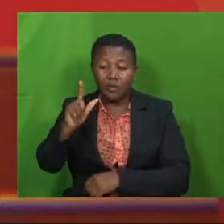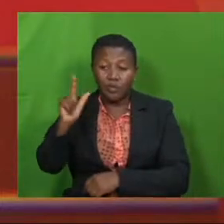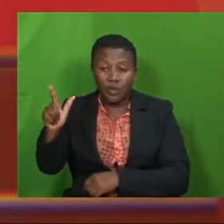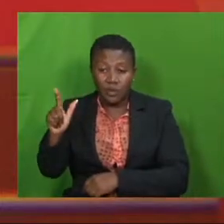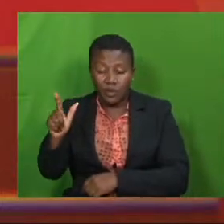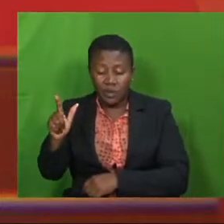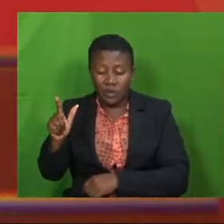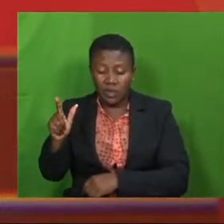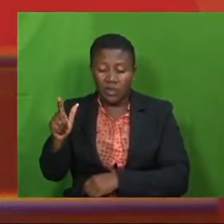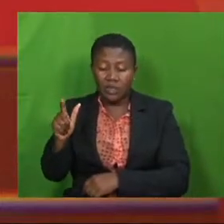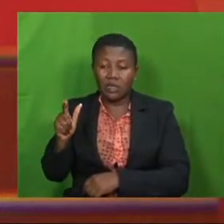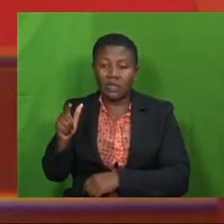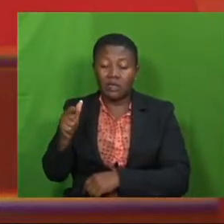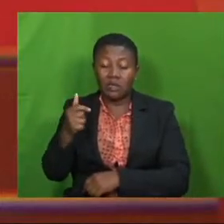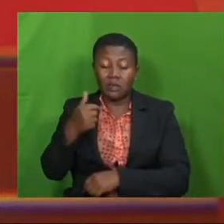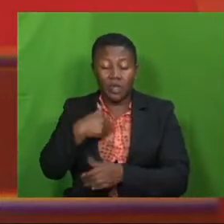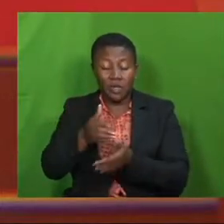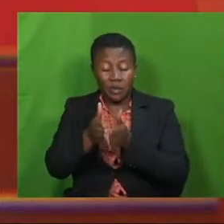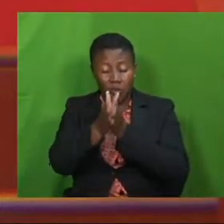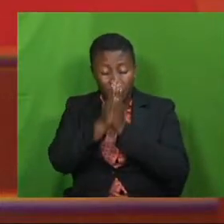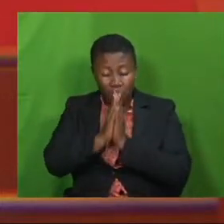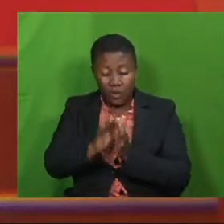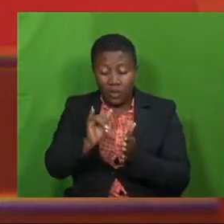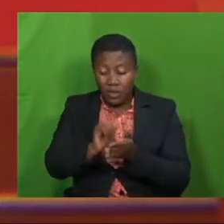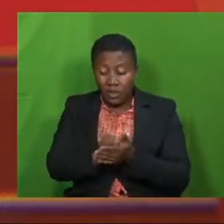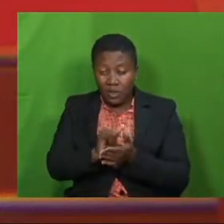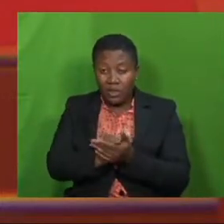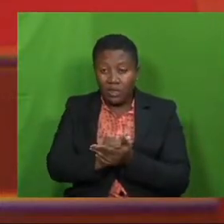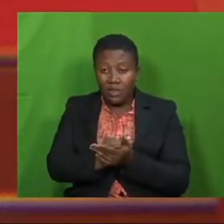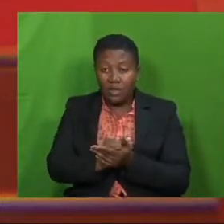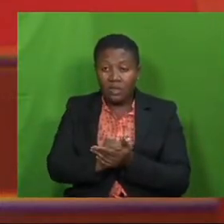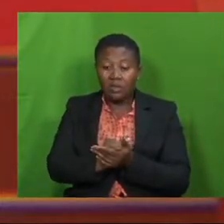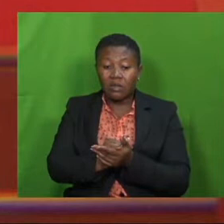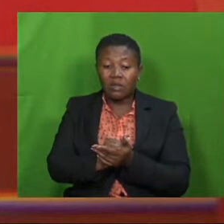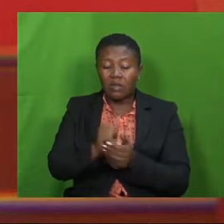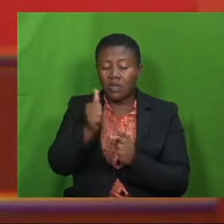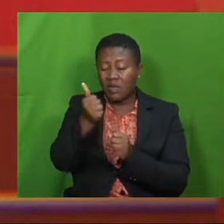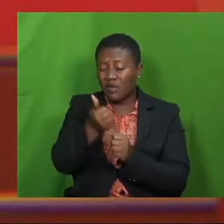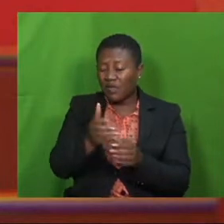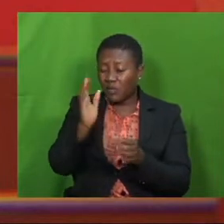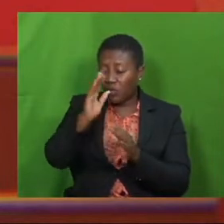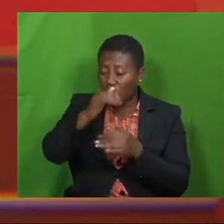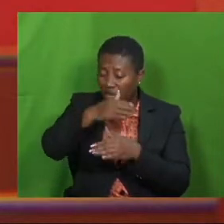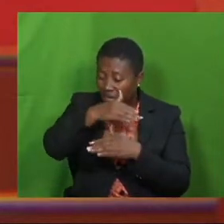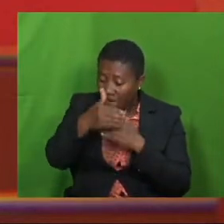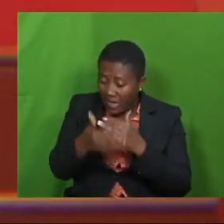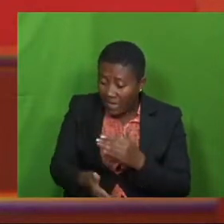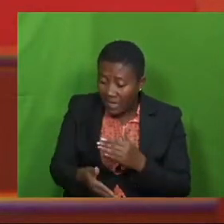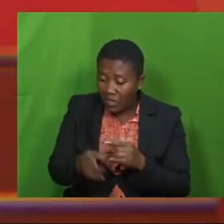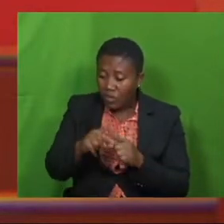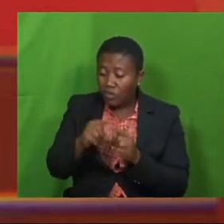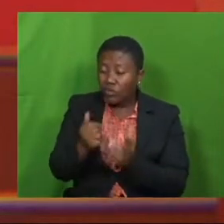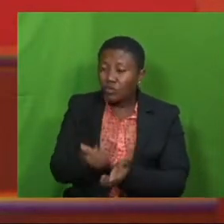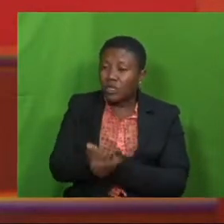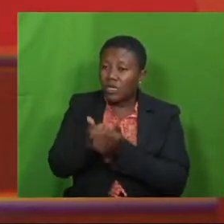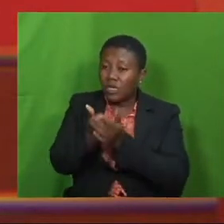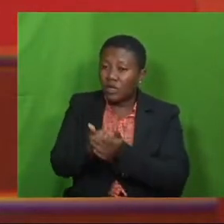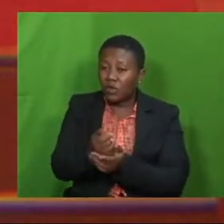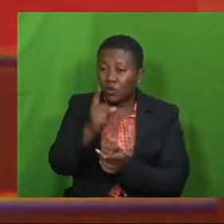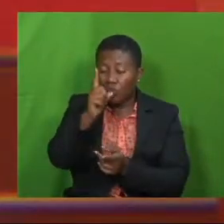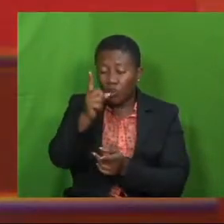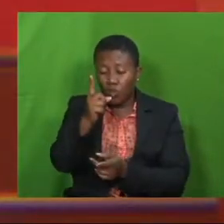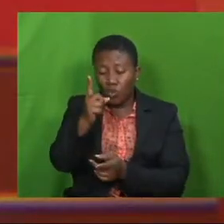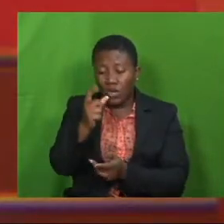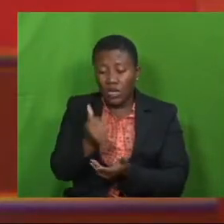my fervent prayer that finality will be brought to this matter in the interest of